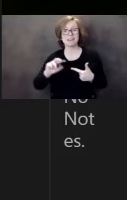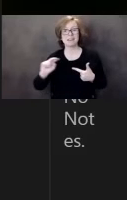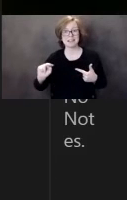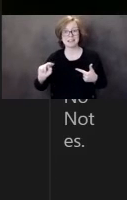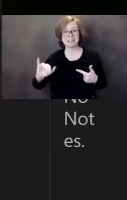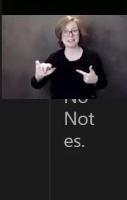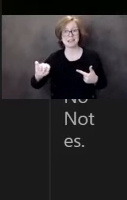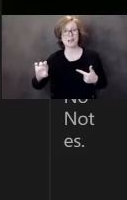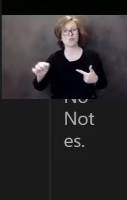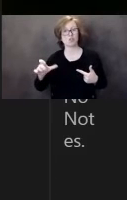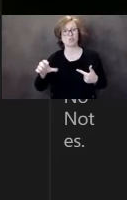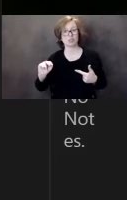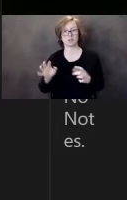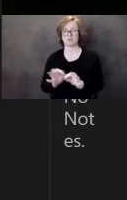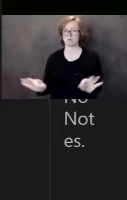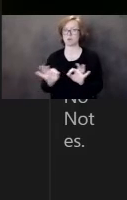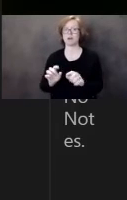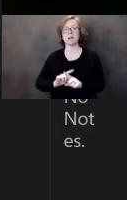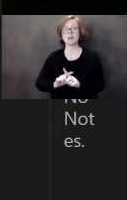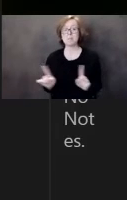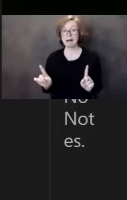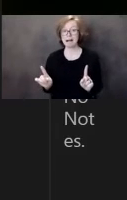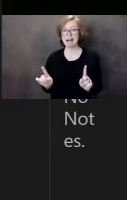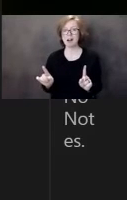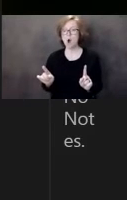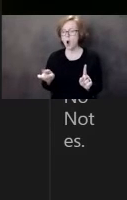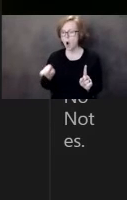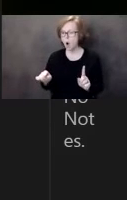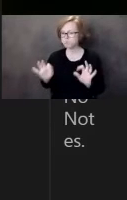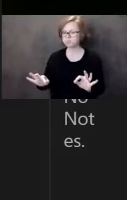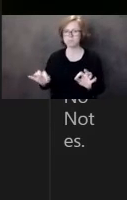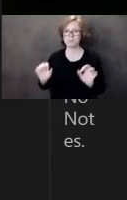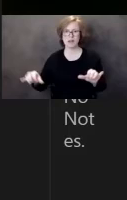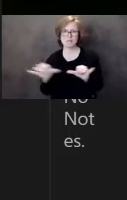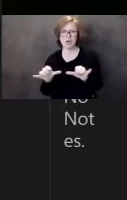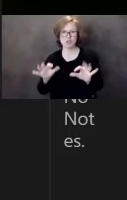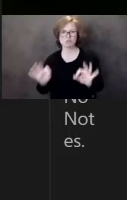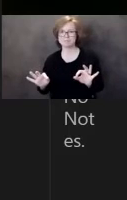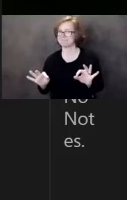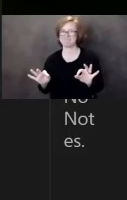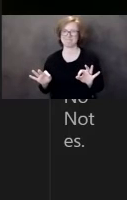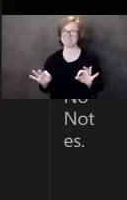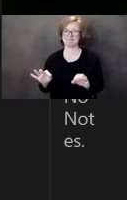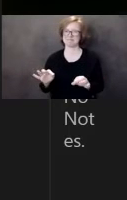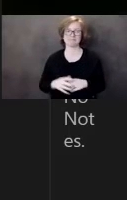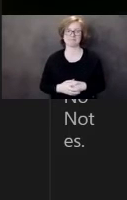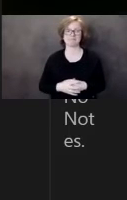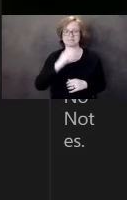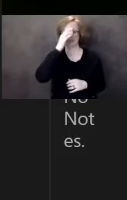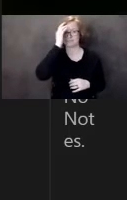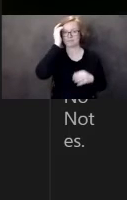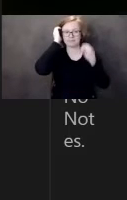least reliable measure in a lab test. I'll talk about that in a moment. This particular location